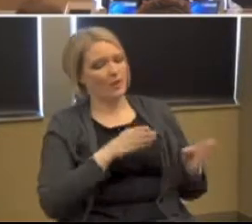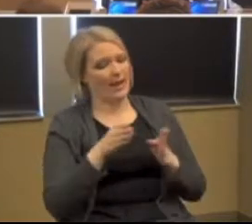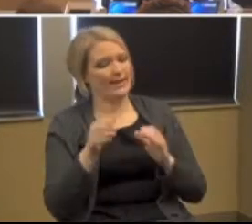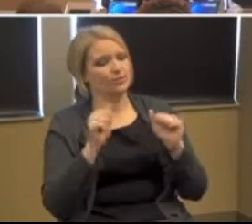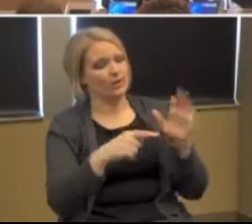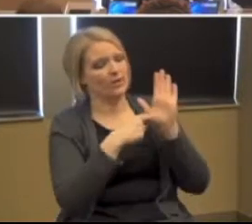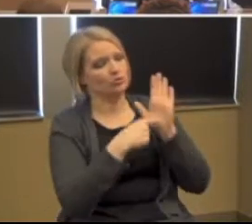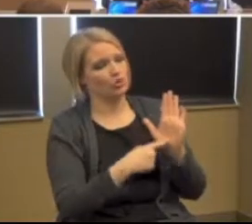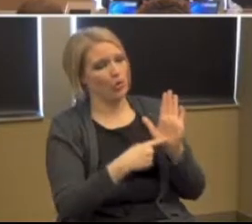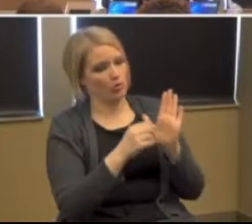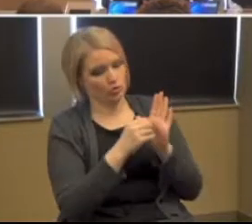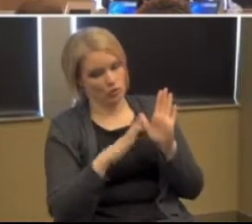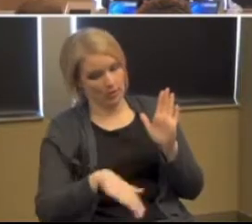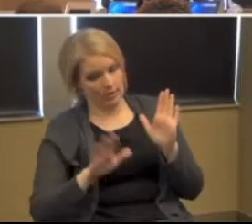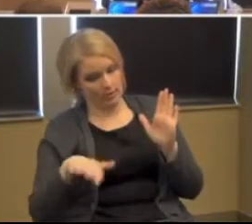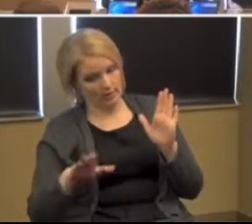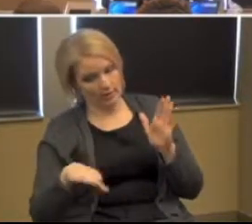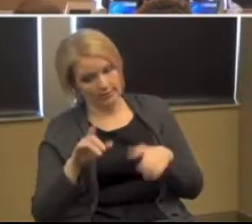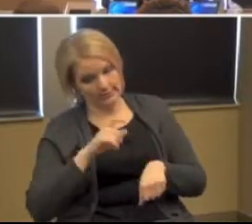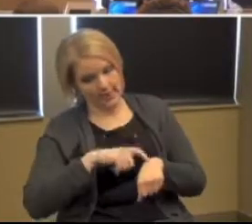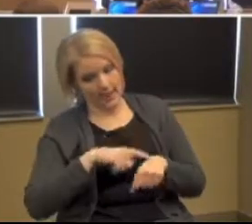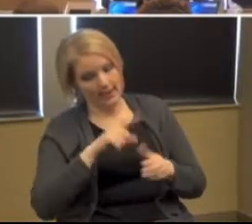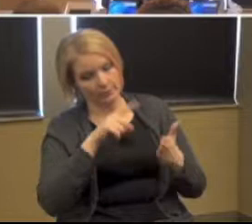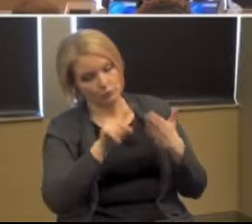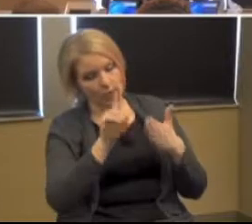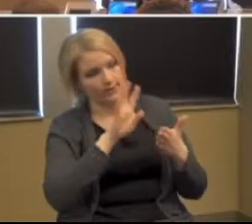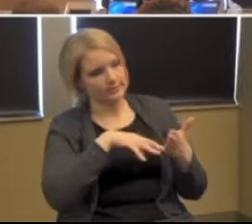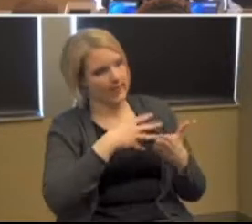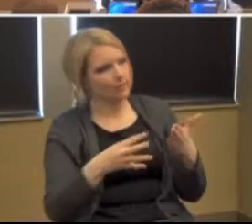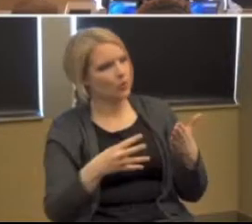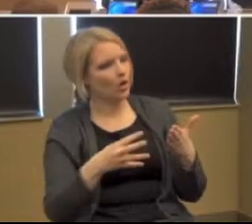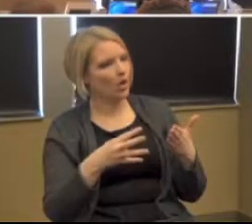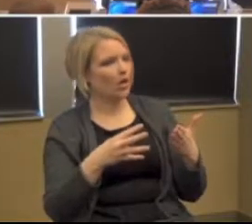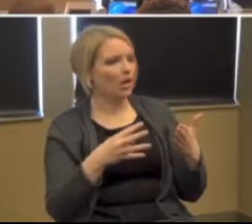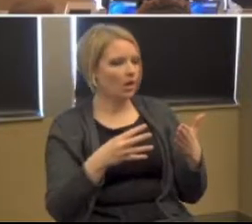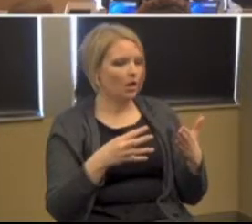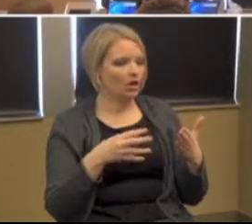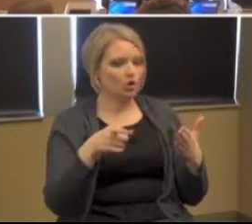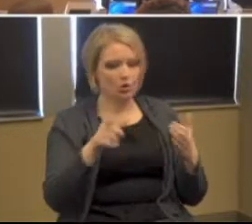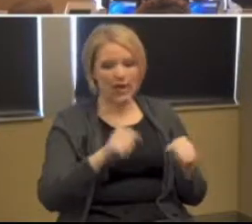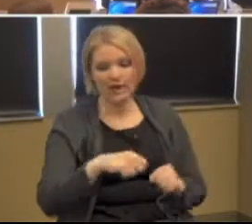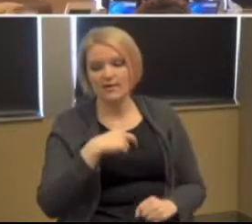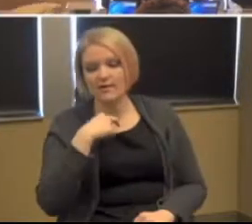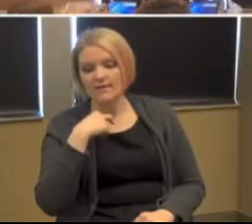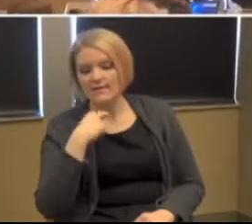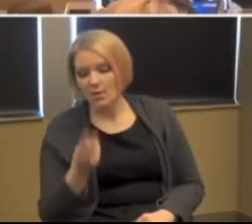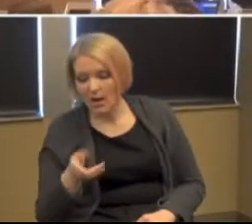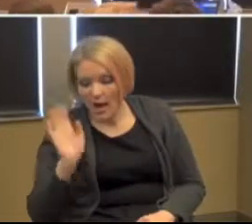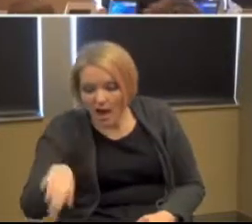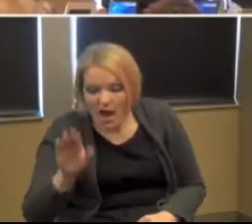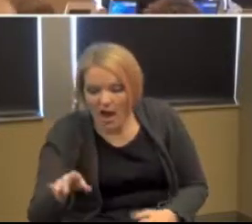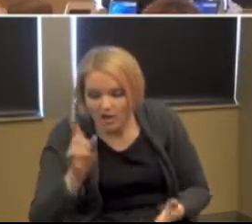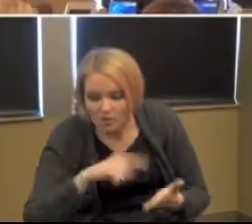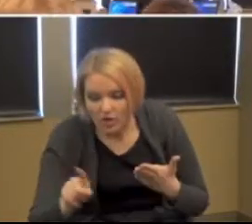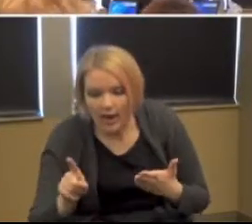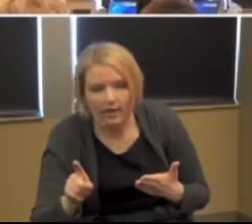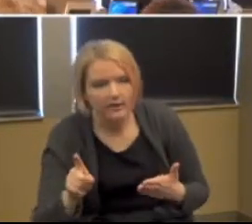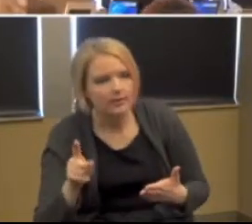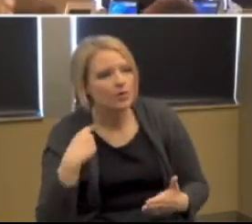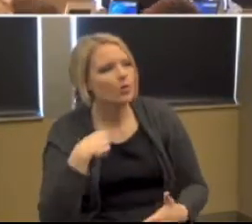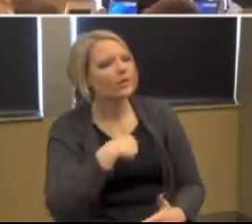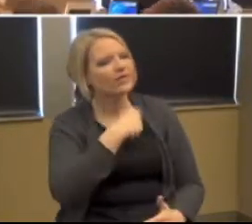can indicate to your student that it's time to check your schedule. One of the most intrusive ways is a verbal instruction, because when we think of that